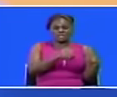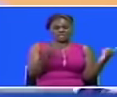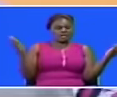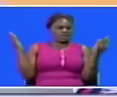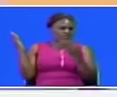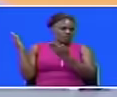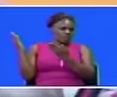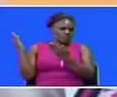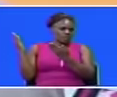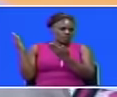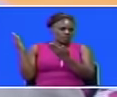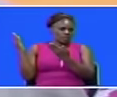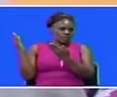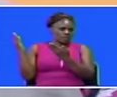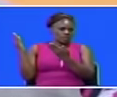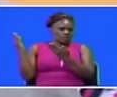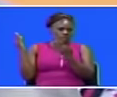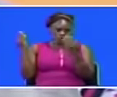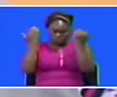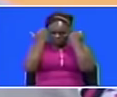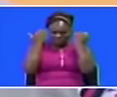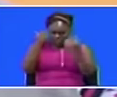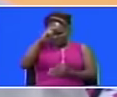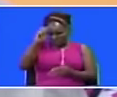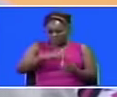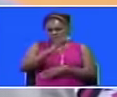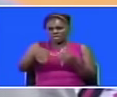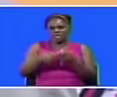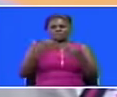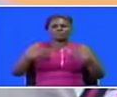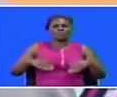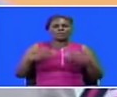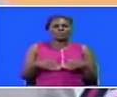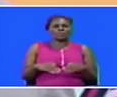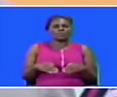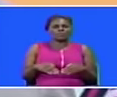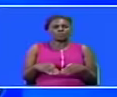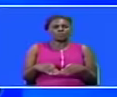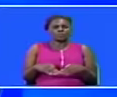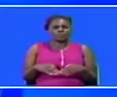God restrained everybody. You have been the destruction.